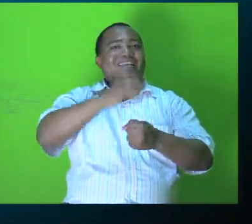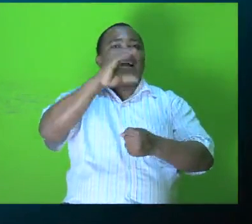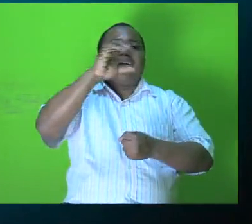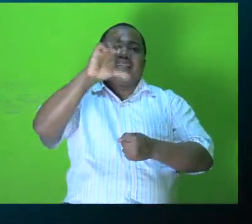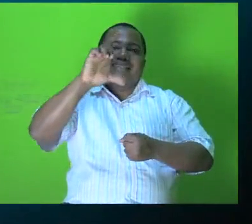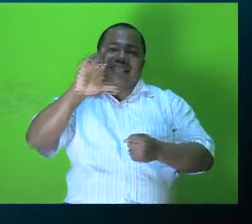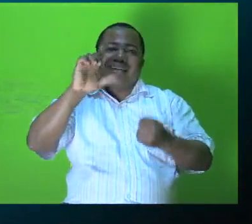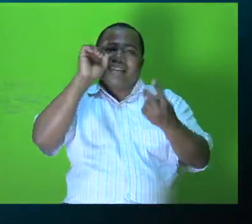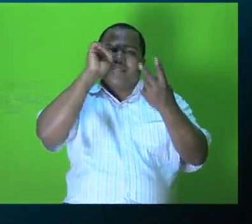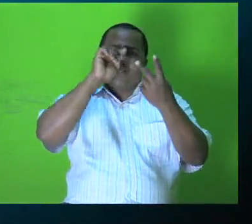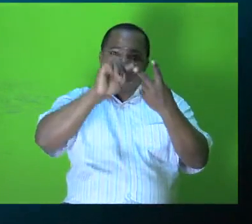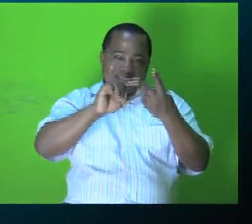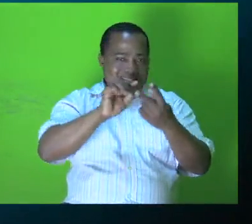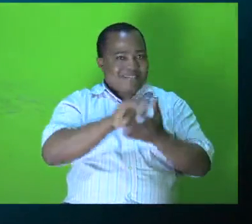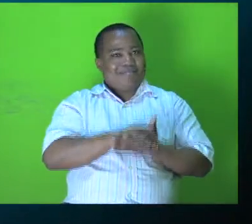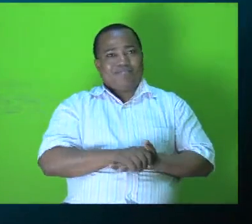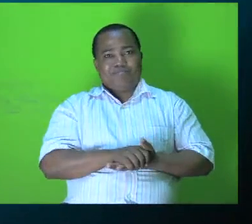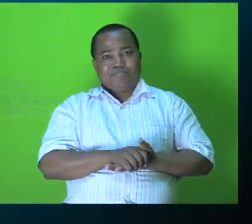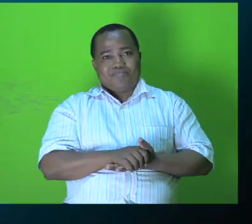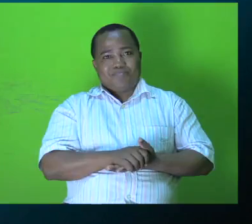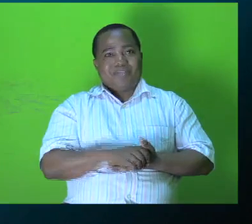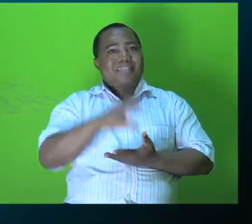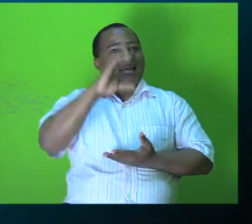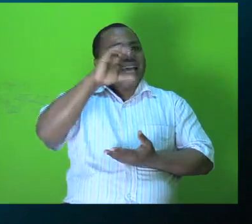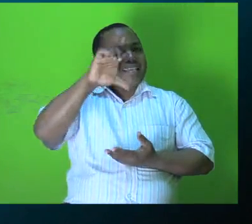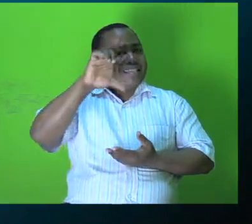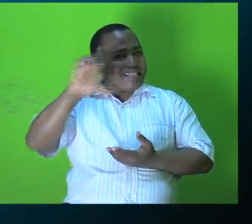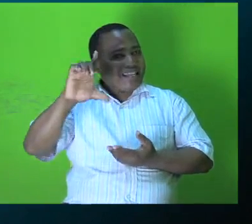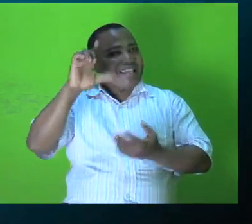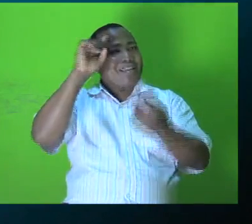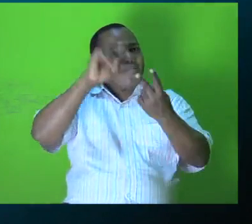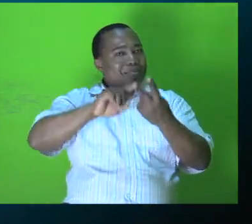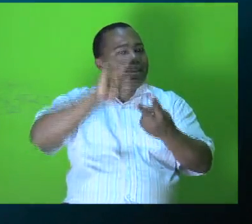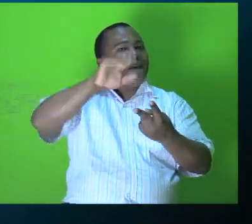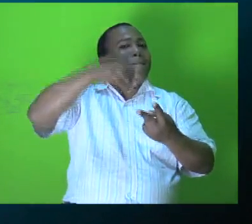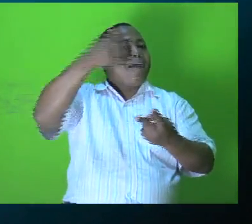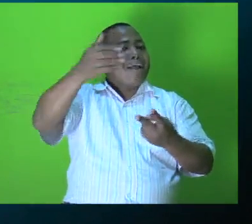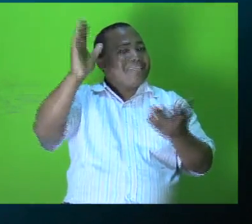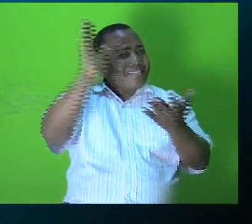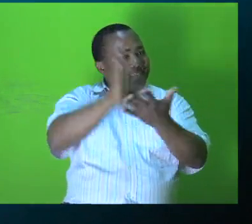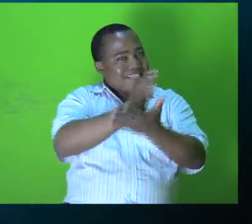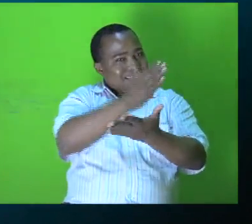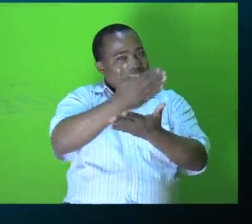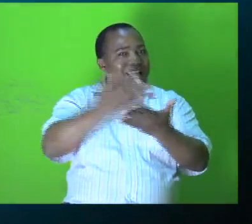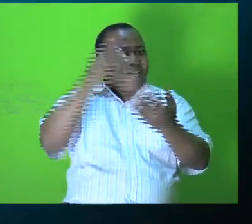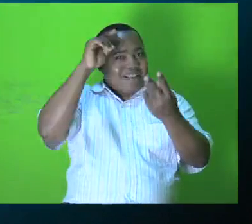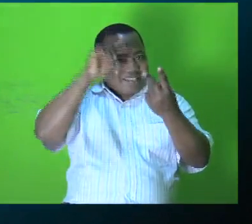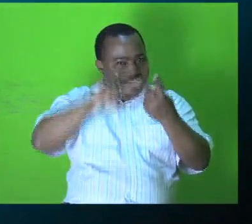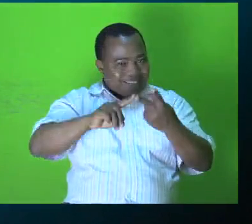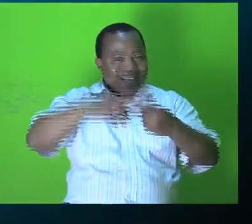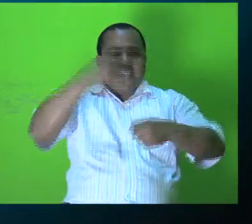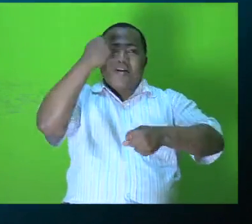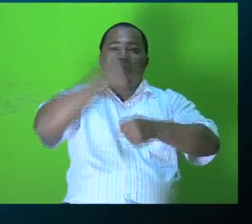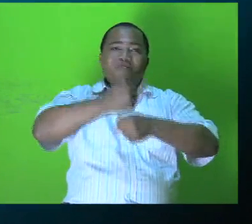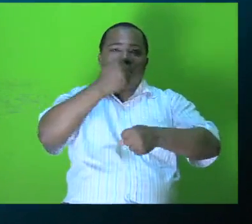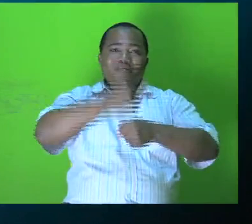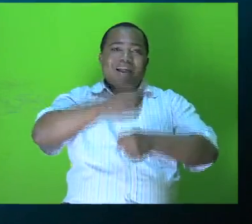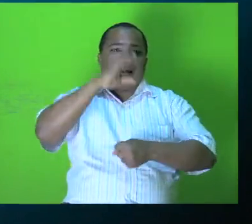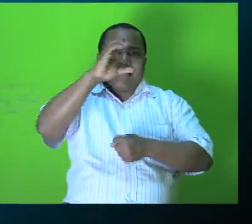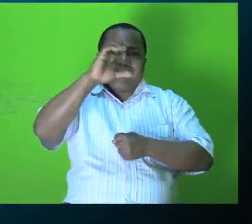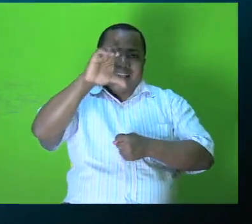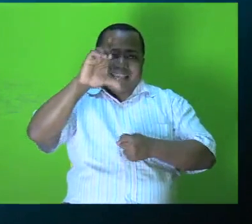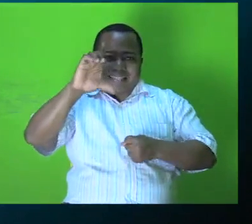cells. And the two cells then divides to make four